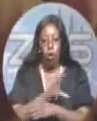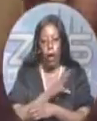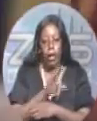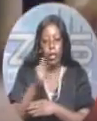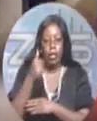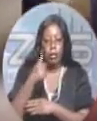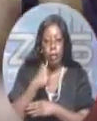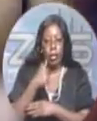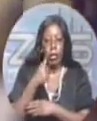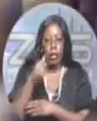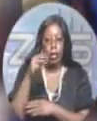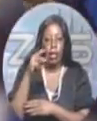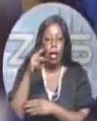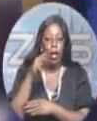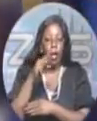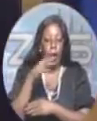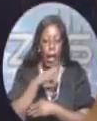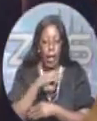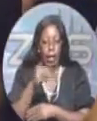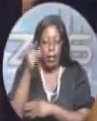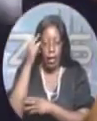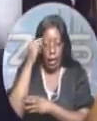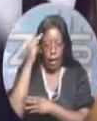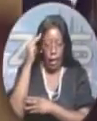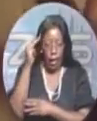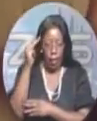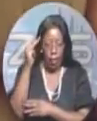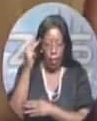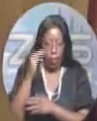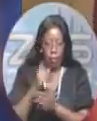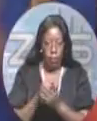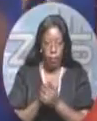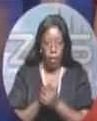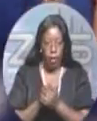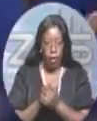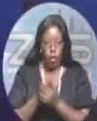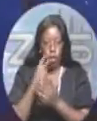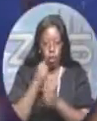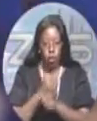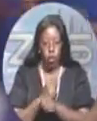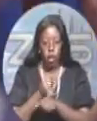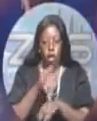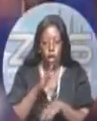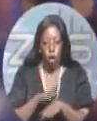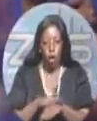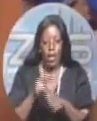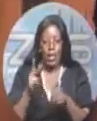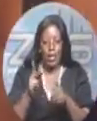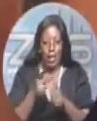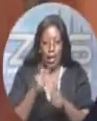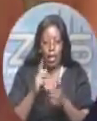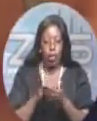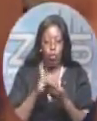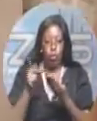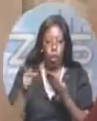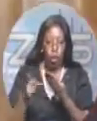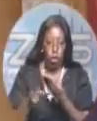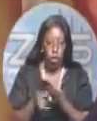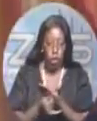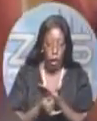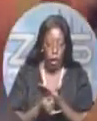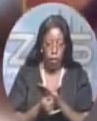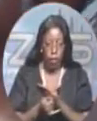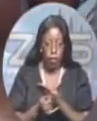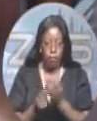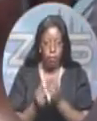Him, featuring the multinational ensemble Legato, and she's working on a second project ahead of another major goal of